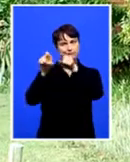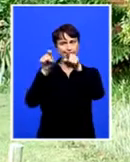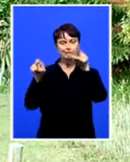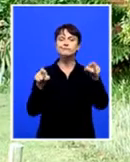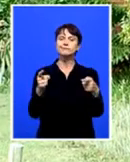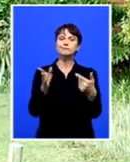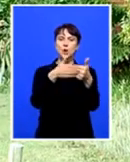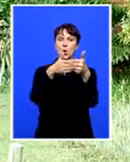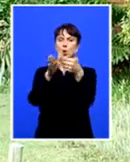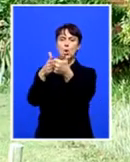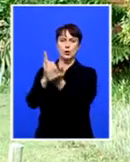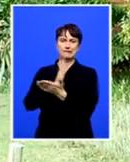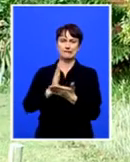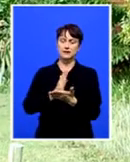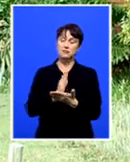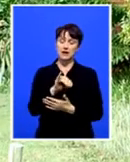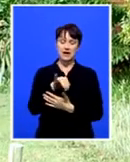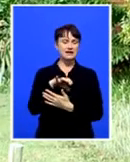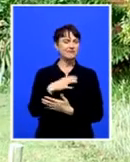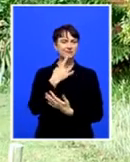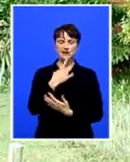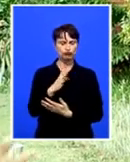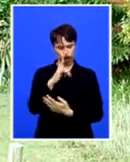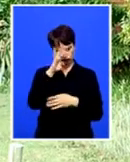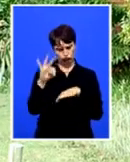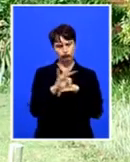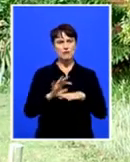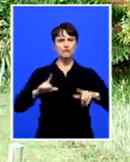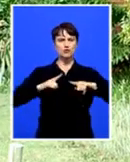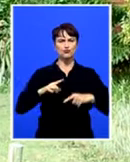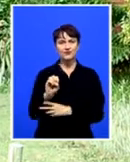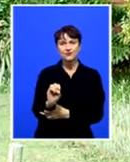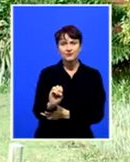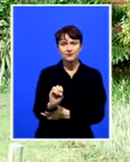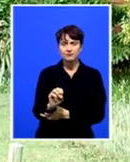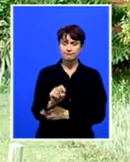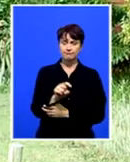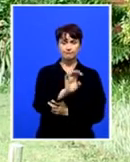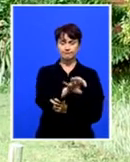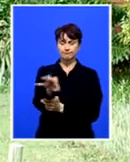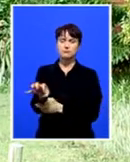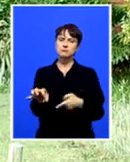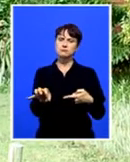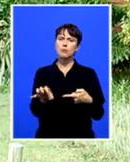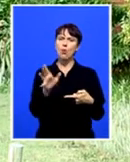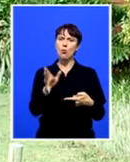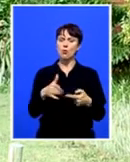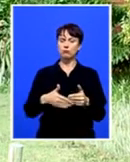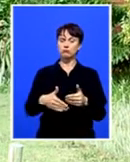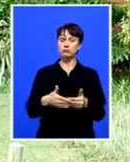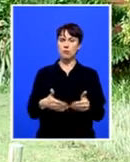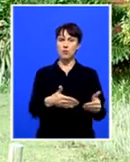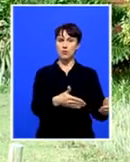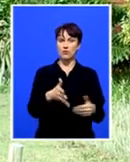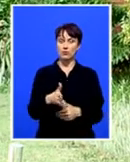have indicated to us that they have contingency measures there, and those stations will be open. And that's largely thanks,